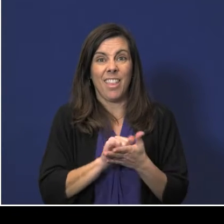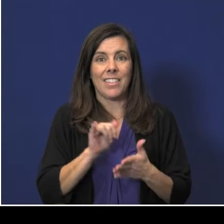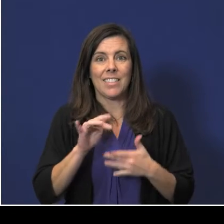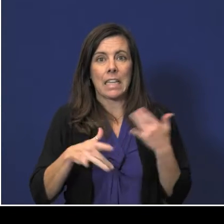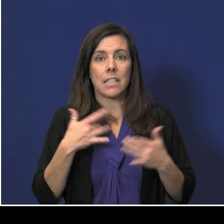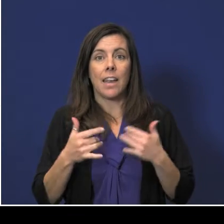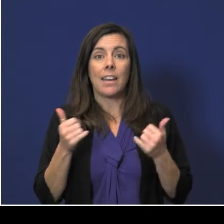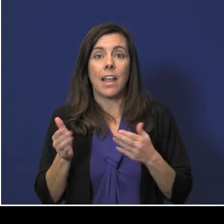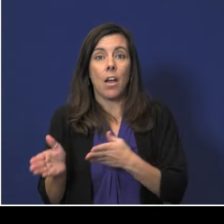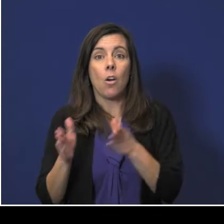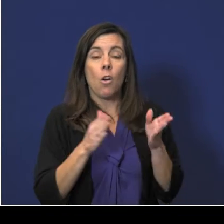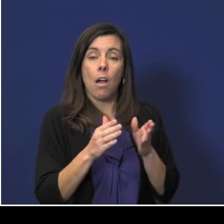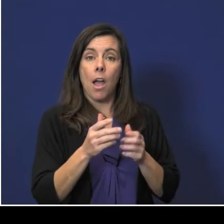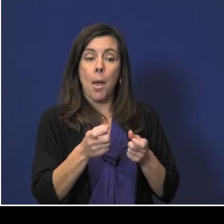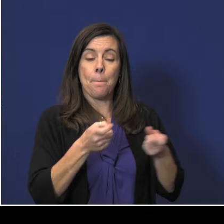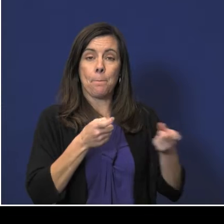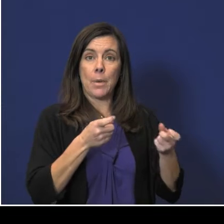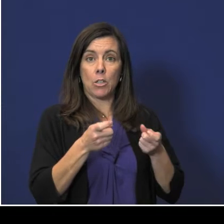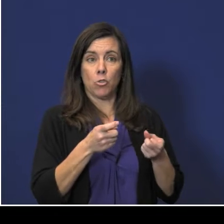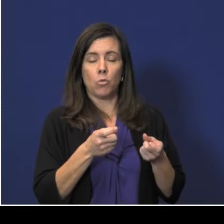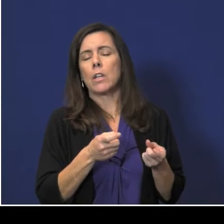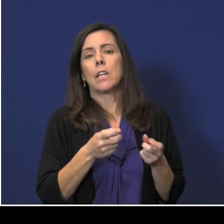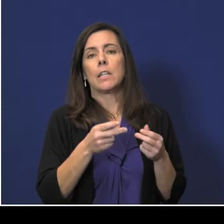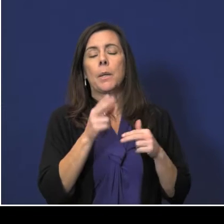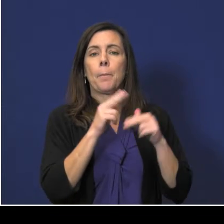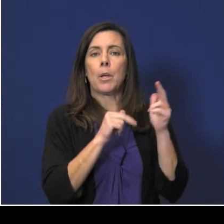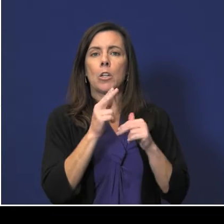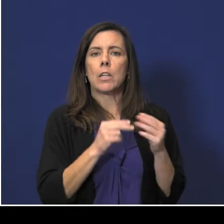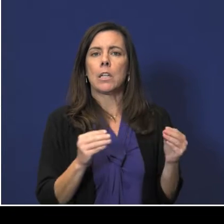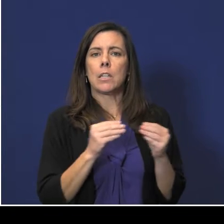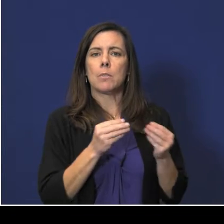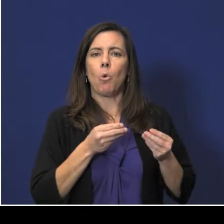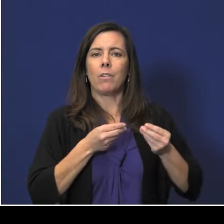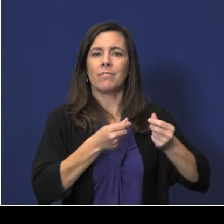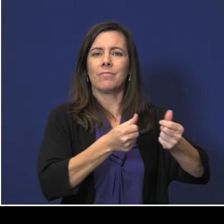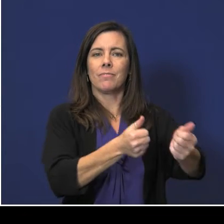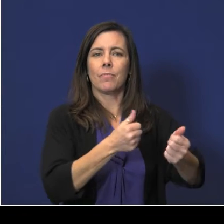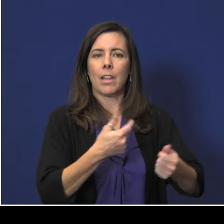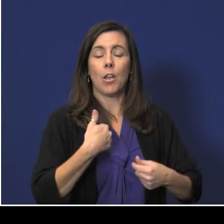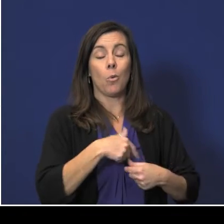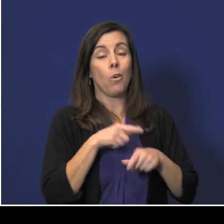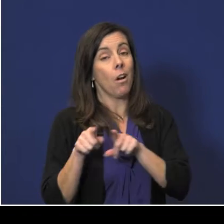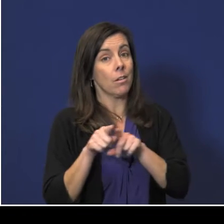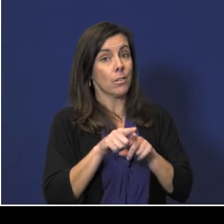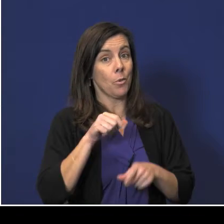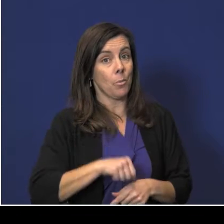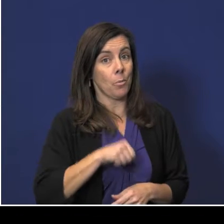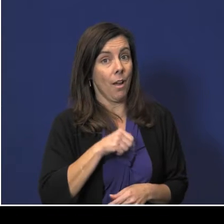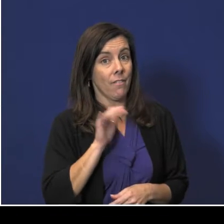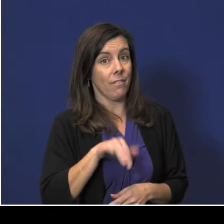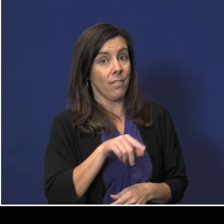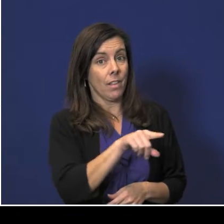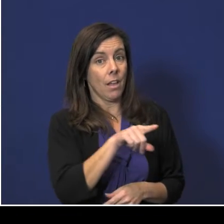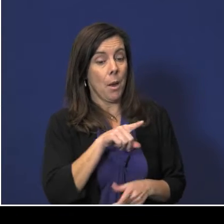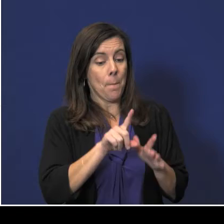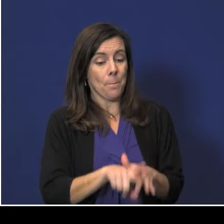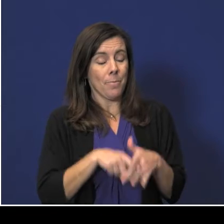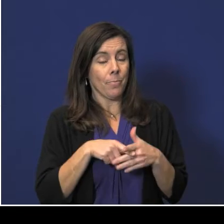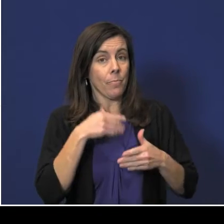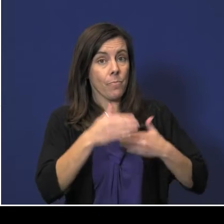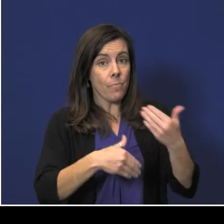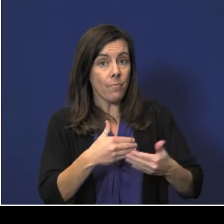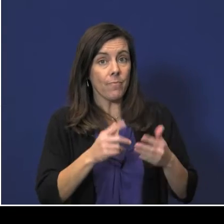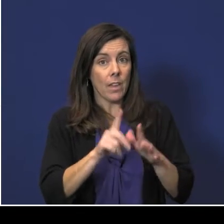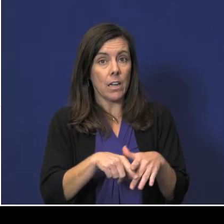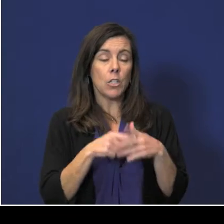now, as we move into that, is an efficient building, and that's something we're equally as proud of. At the beginning of this process, when we started all the